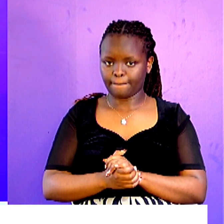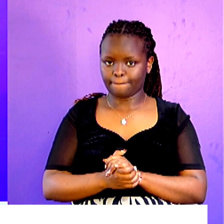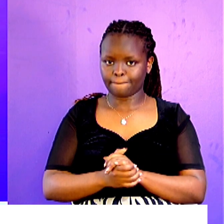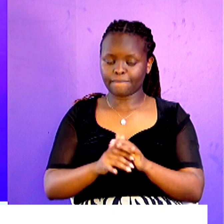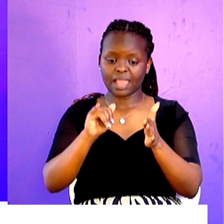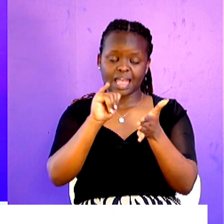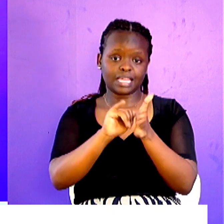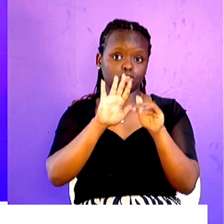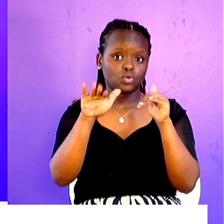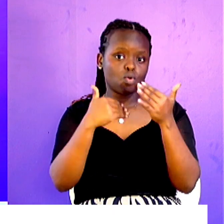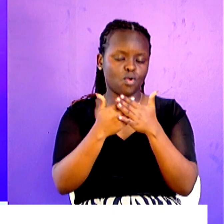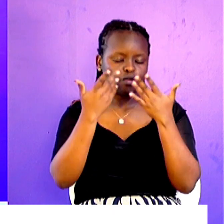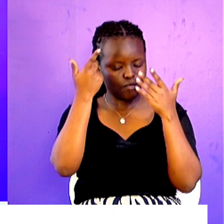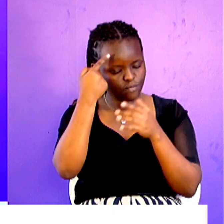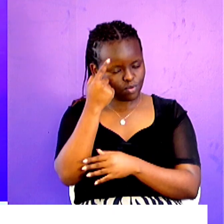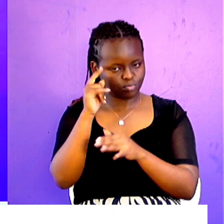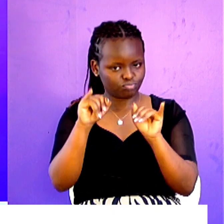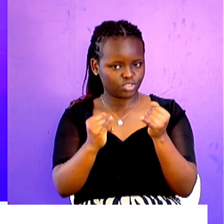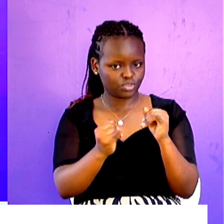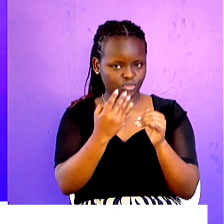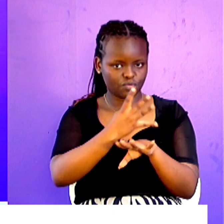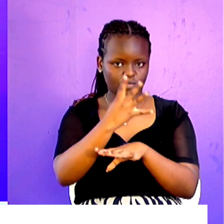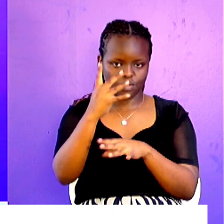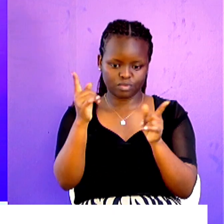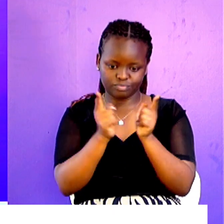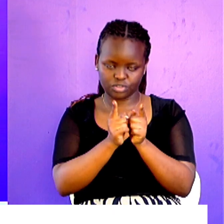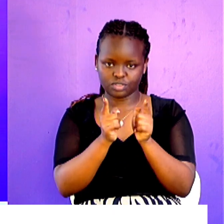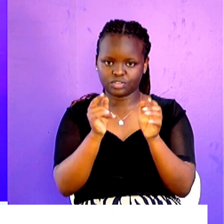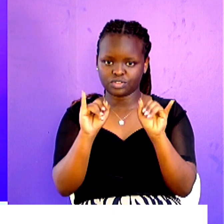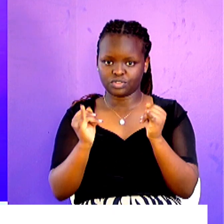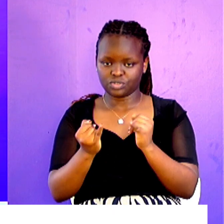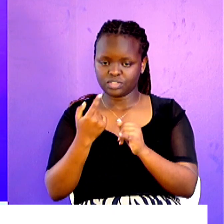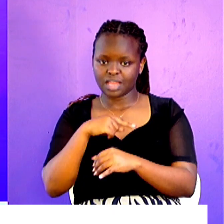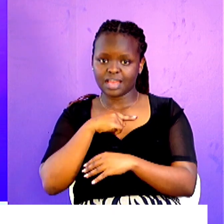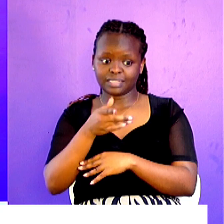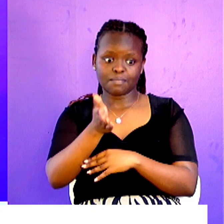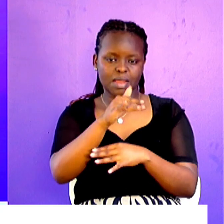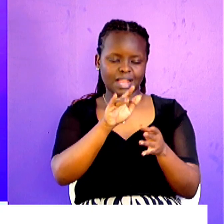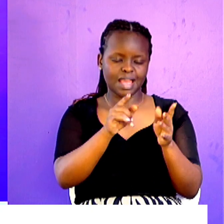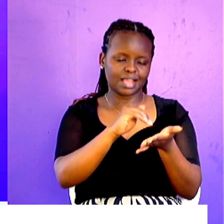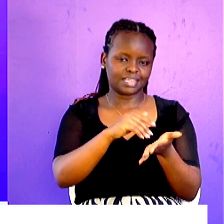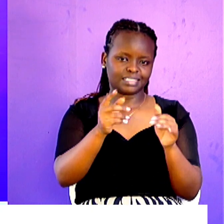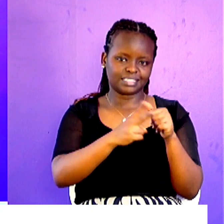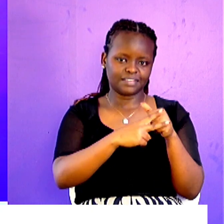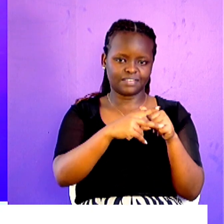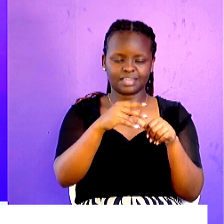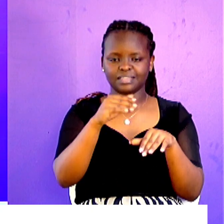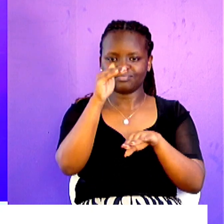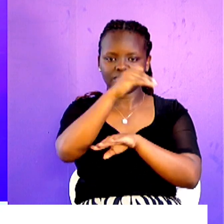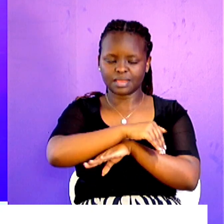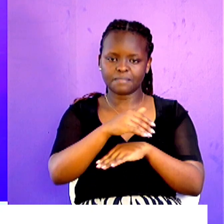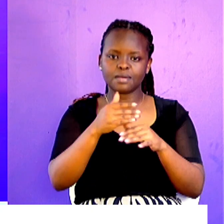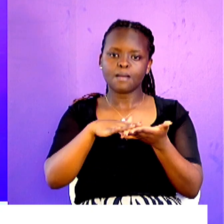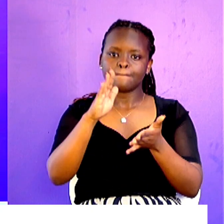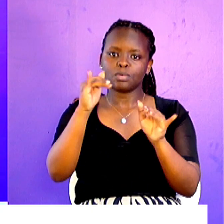That brings us to our end of 4 p.m. news briefing. We will be back again at 7 p.m. with more news. Stay